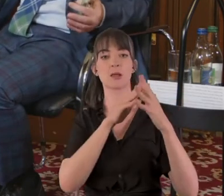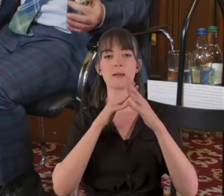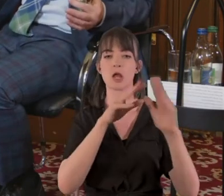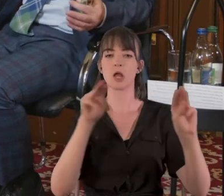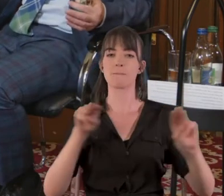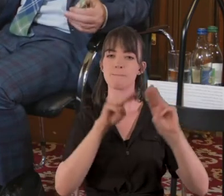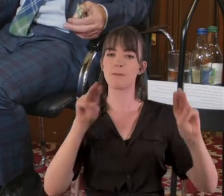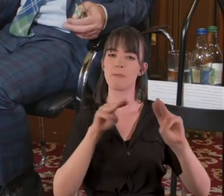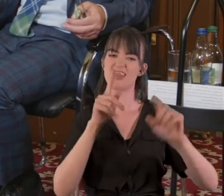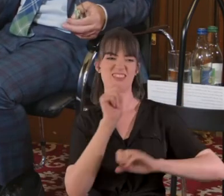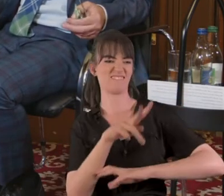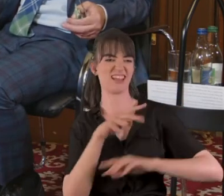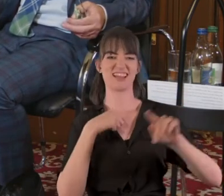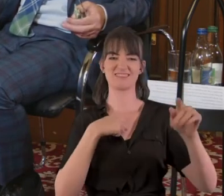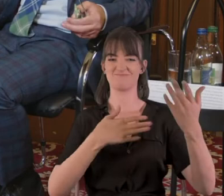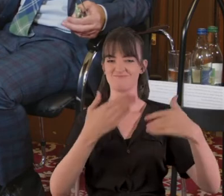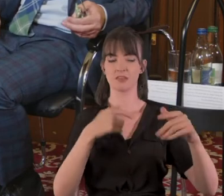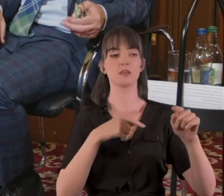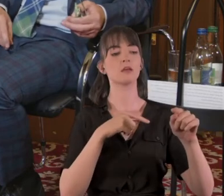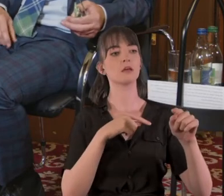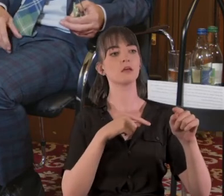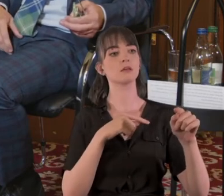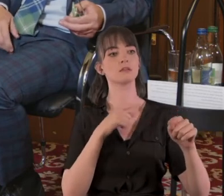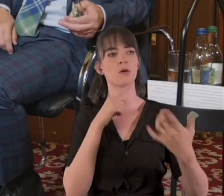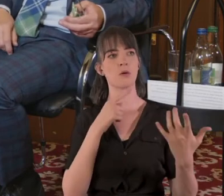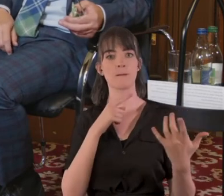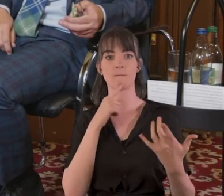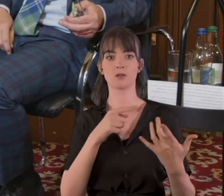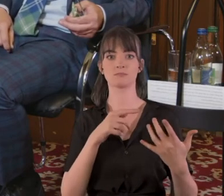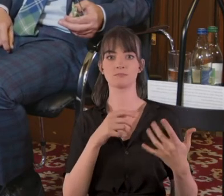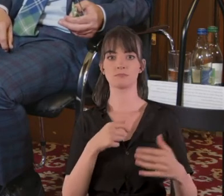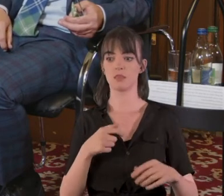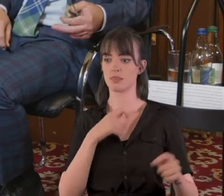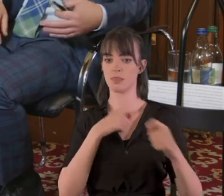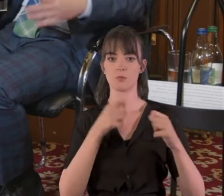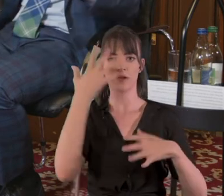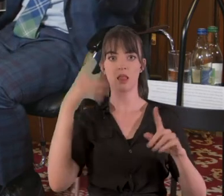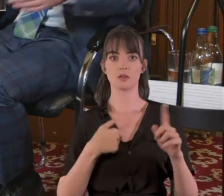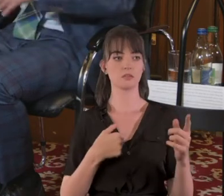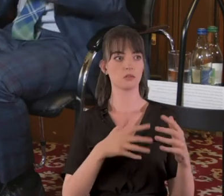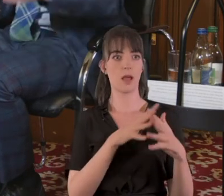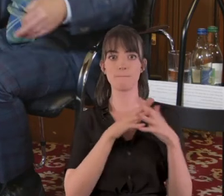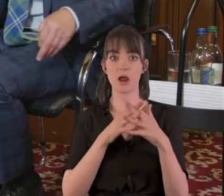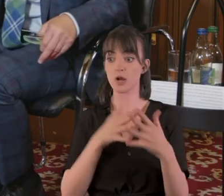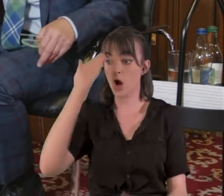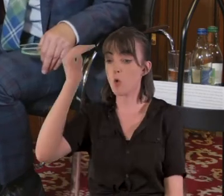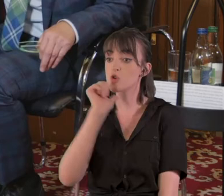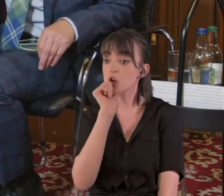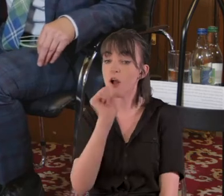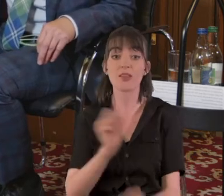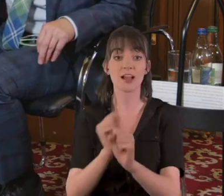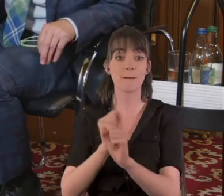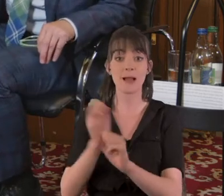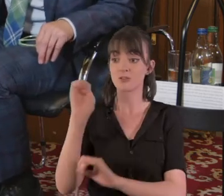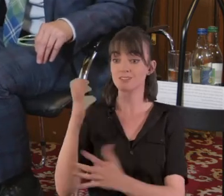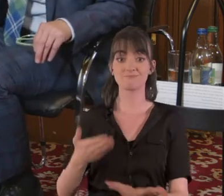show hosts, and so on and so on and so on. And then it's really quite painful when we find the Americans know nothing about us at all, not even the basics, you know, like England, Scotland, Wales,